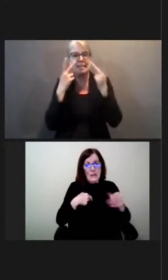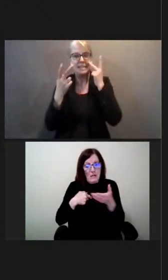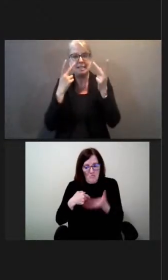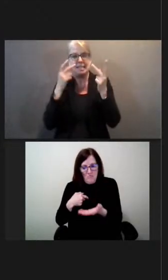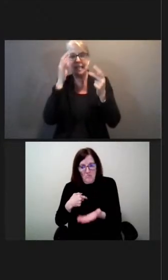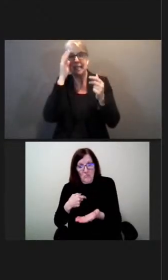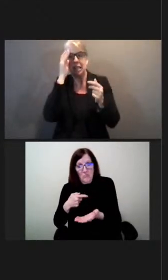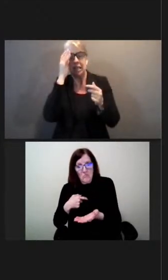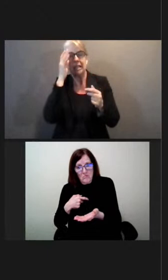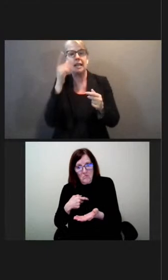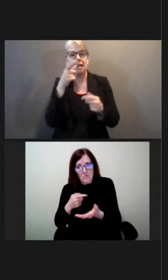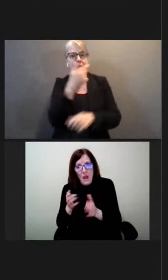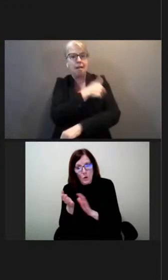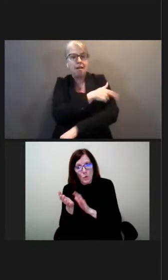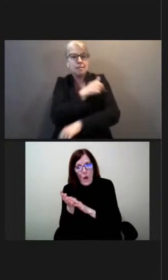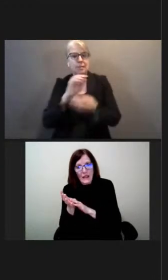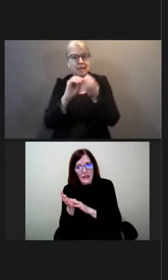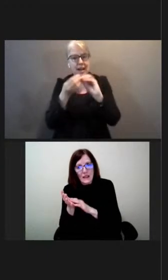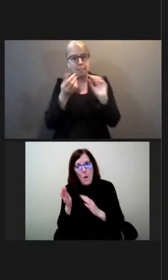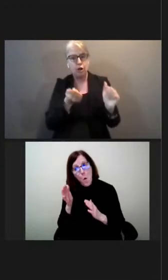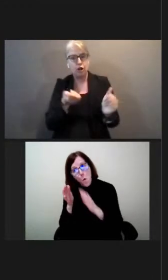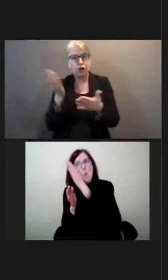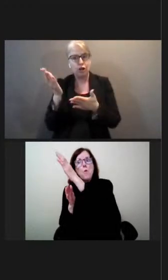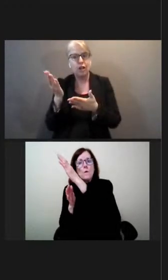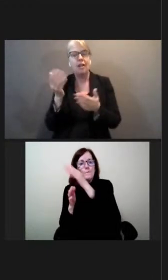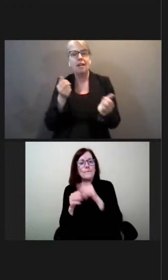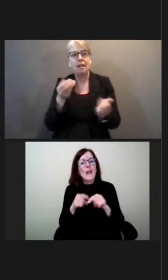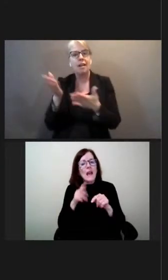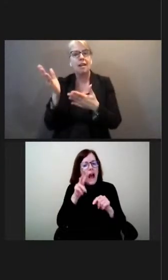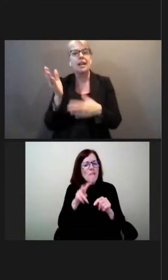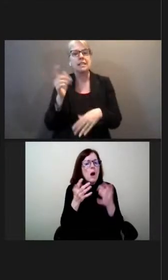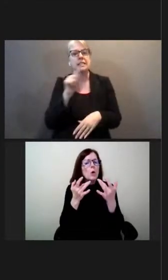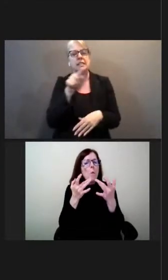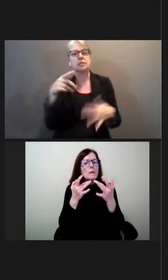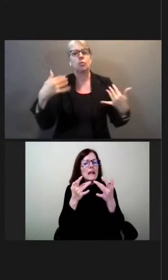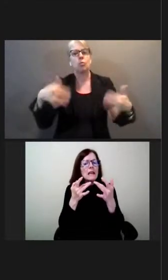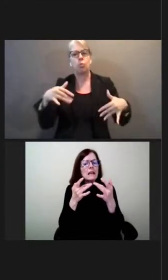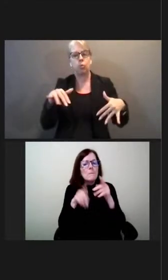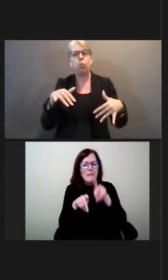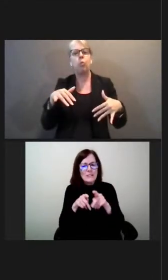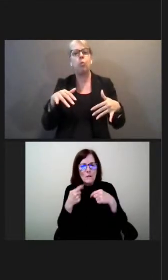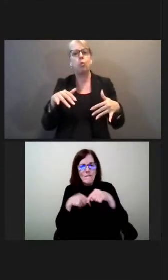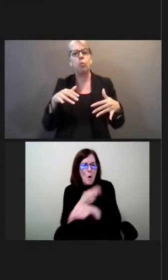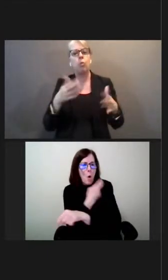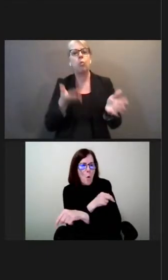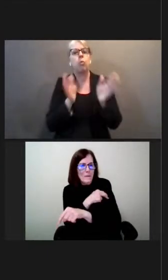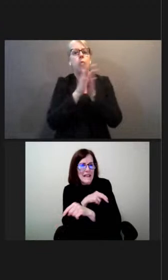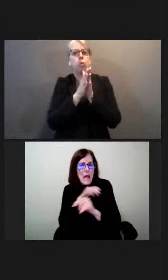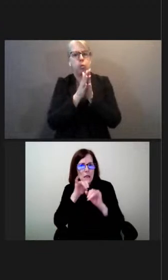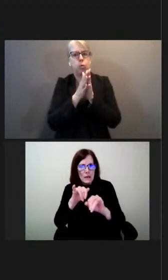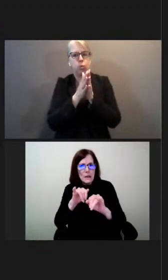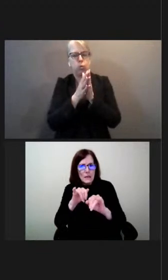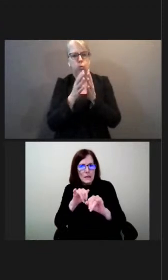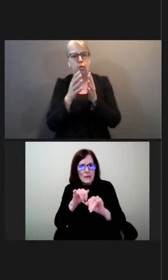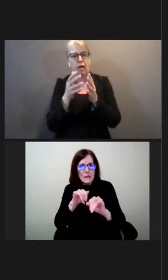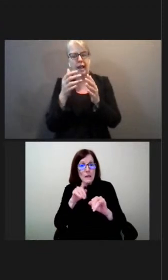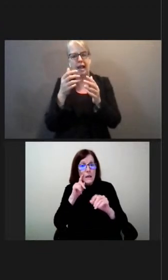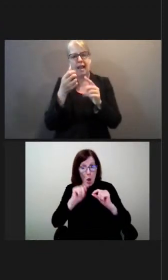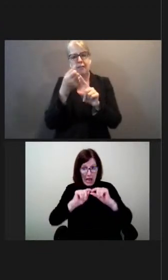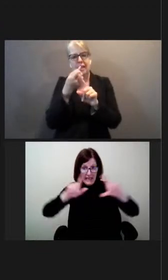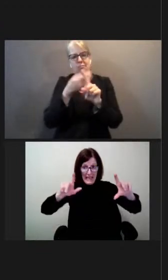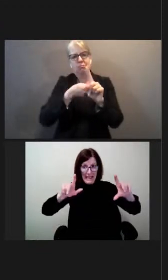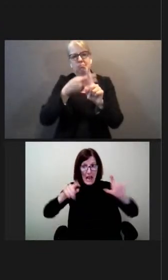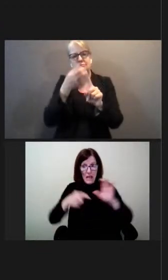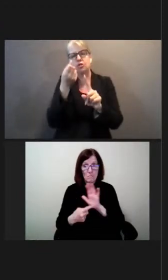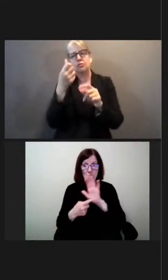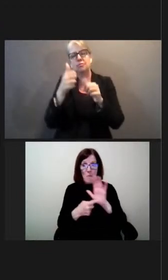hospitalizations, what I'm seeing here is doubling time of about every 12 days. So